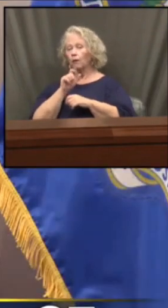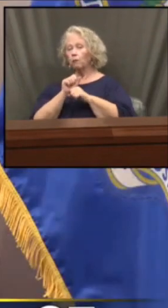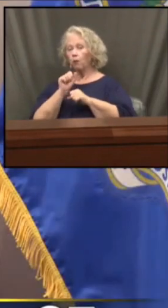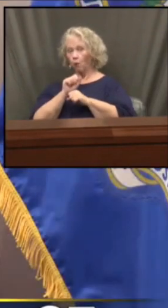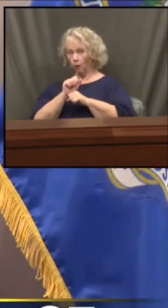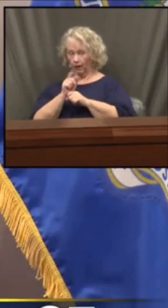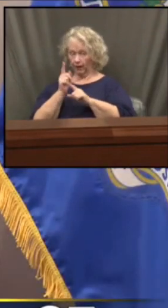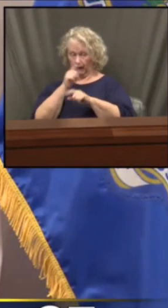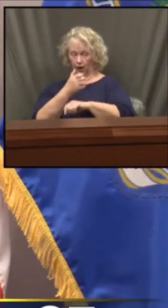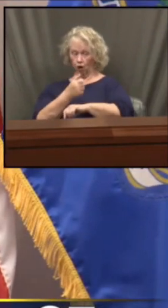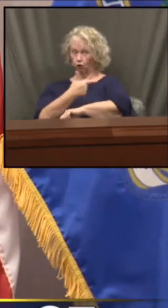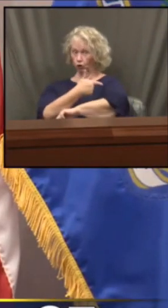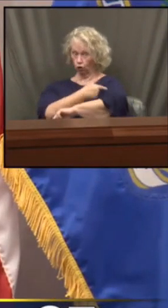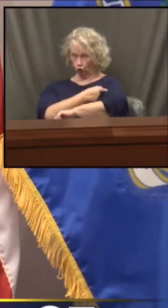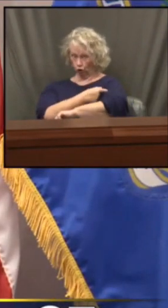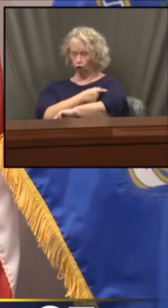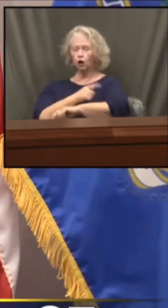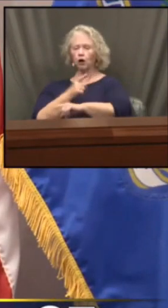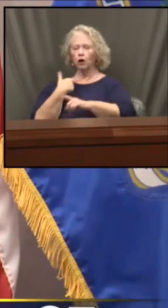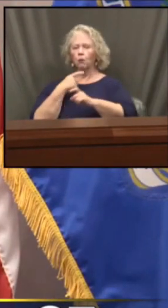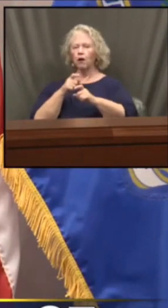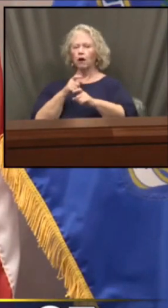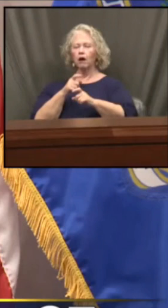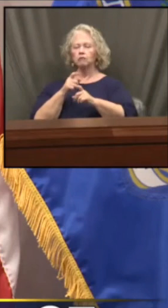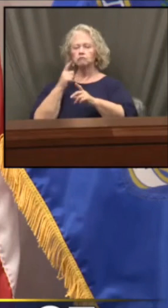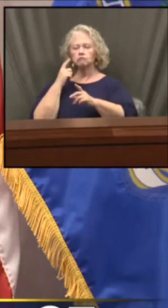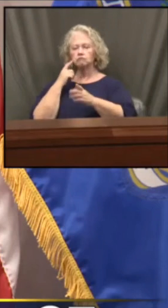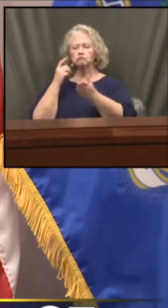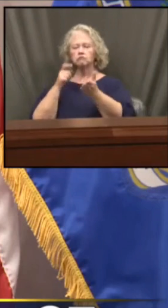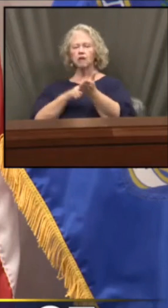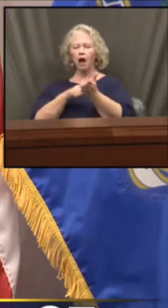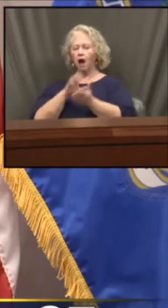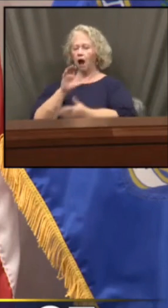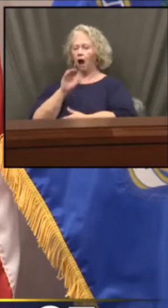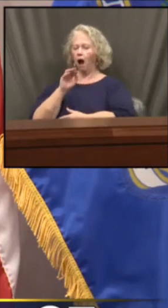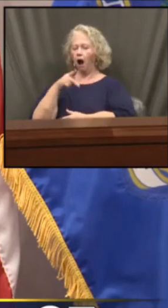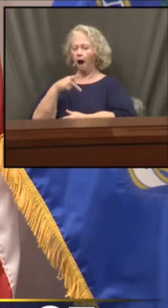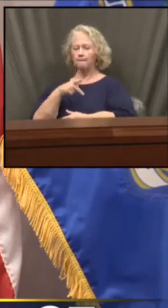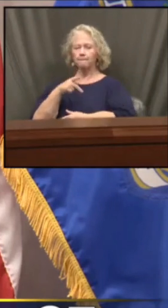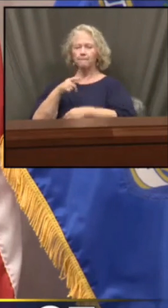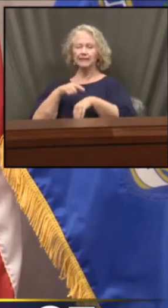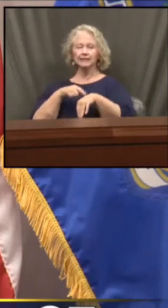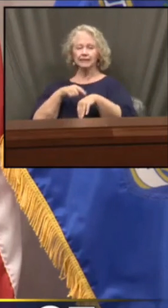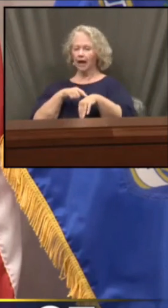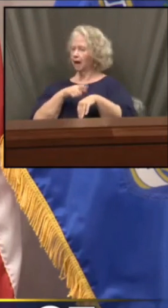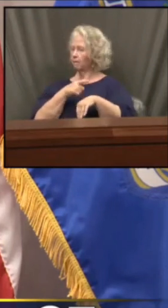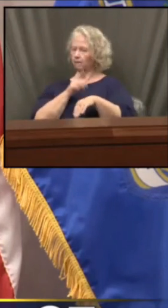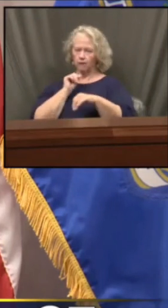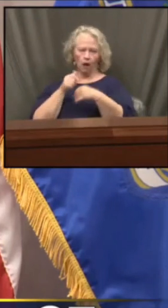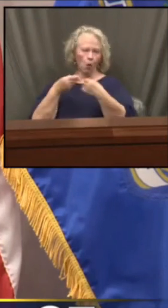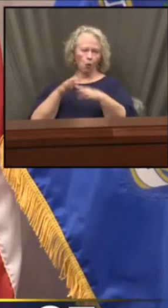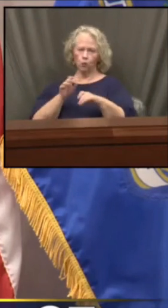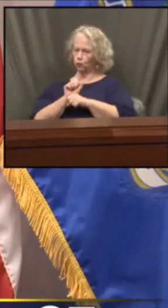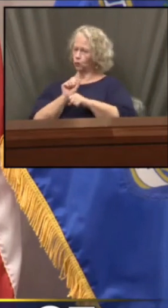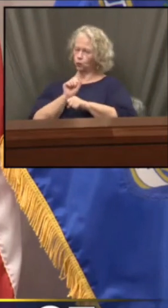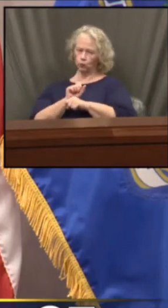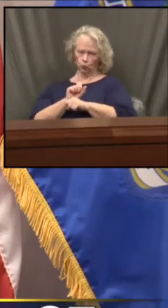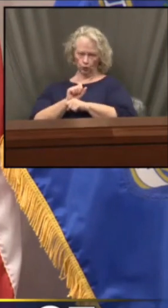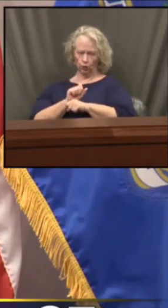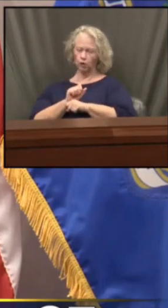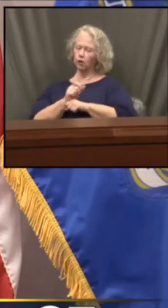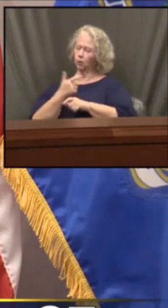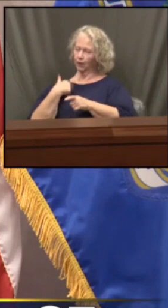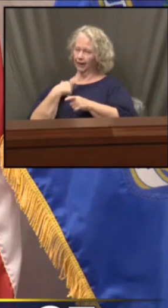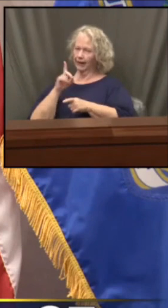to go take, so it wouldn't be charged for them. We was actually providing that as an incentive that was duly